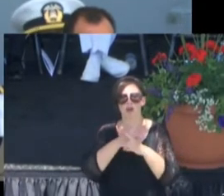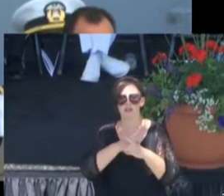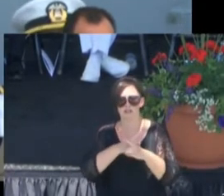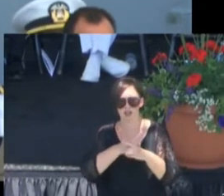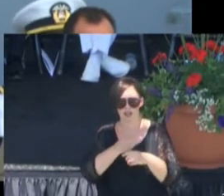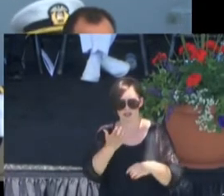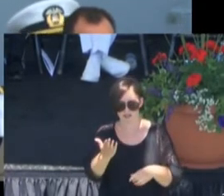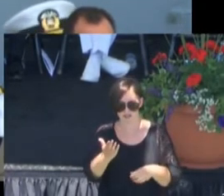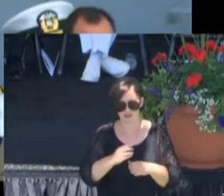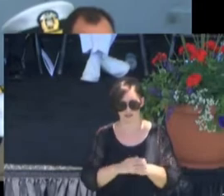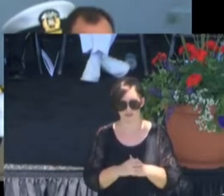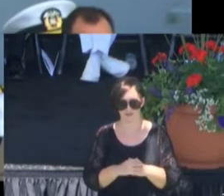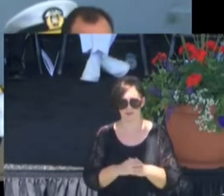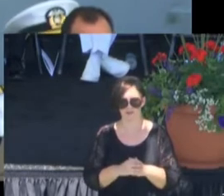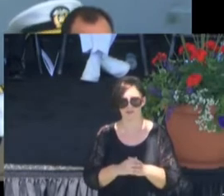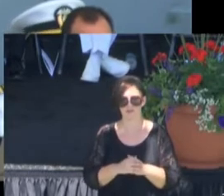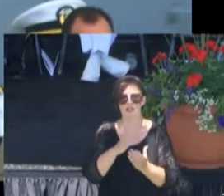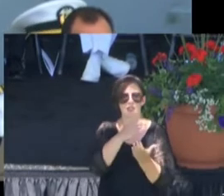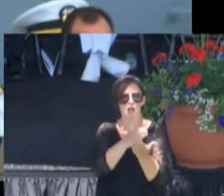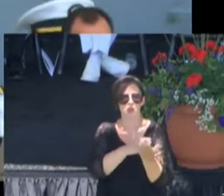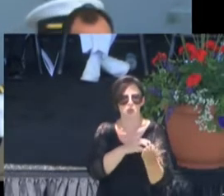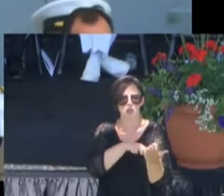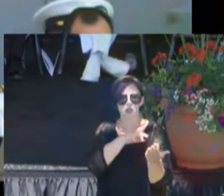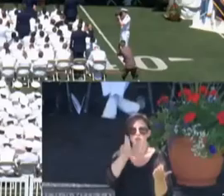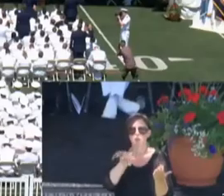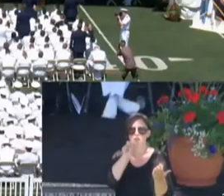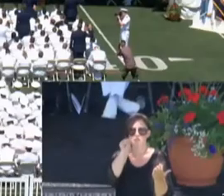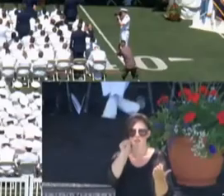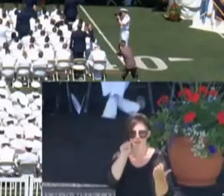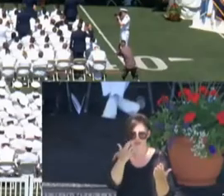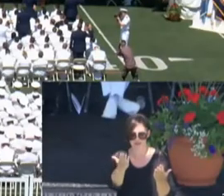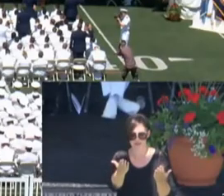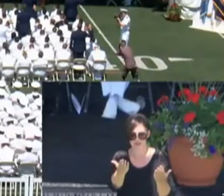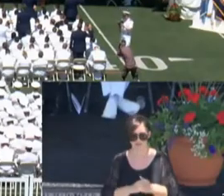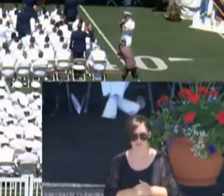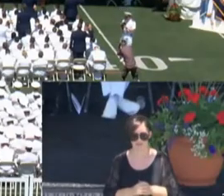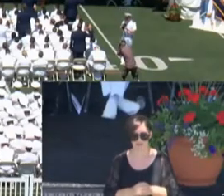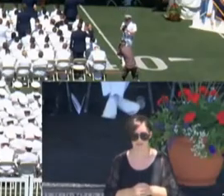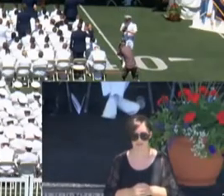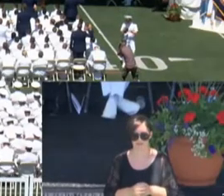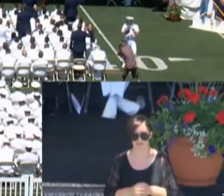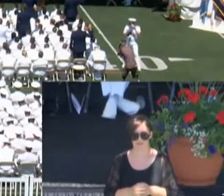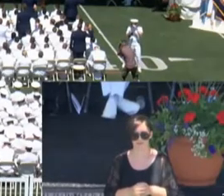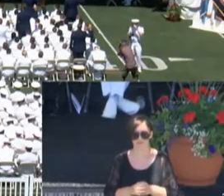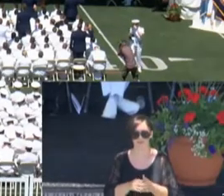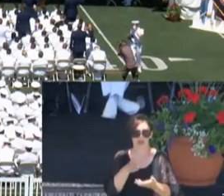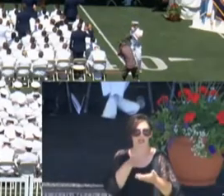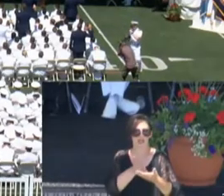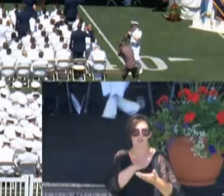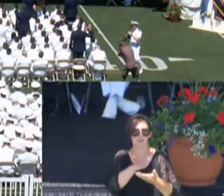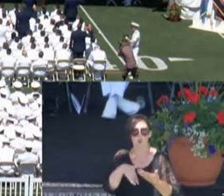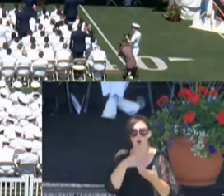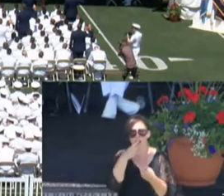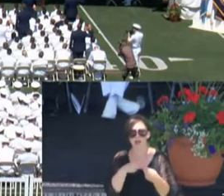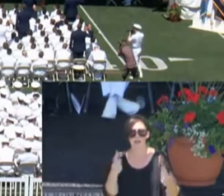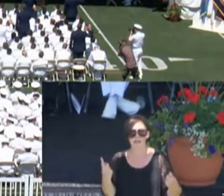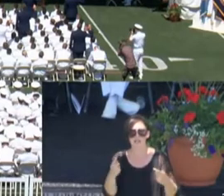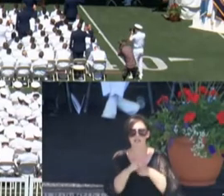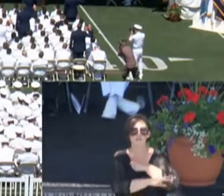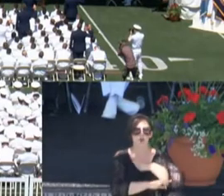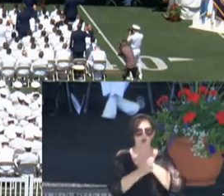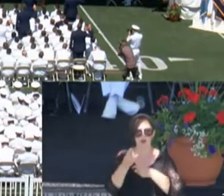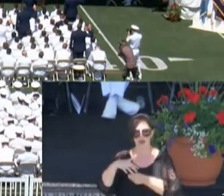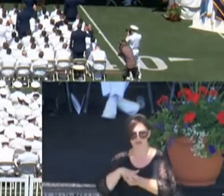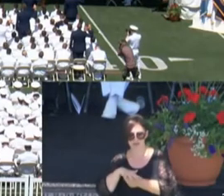the Constitution of the United States, against all enemies, foreign and domestic,